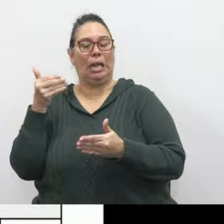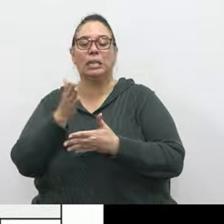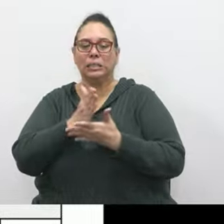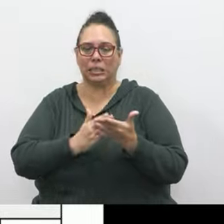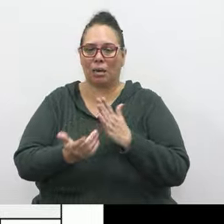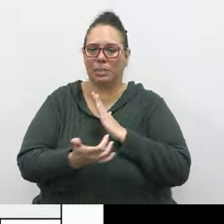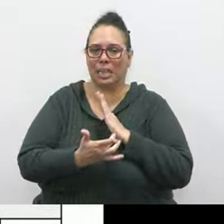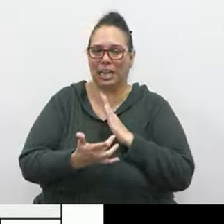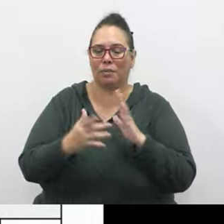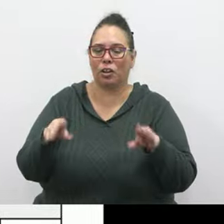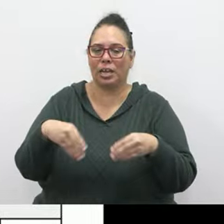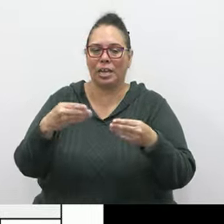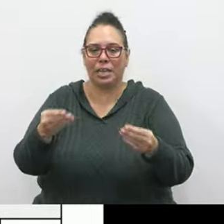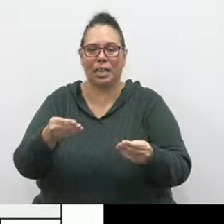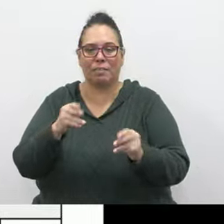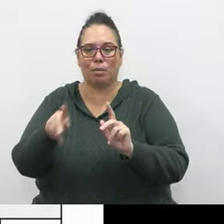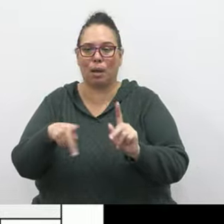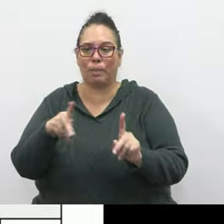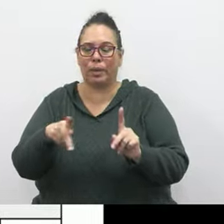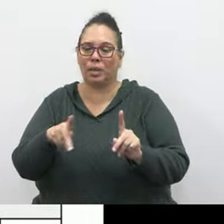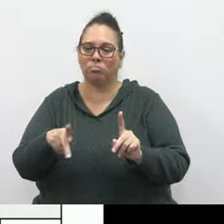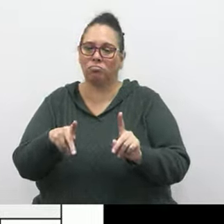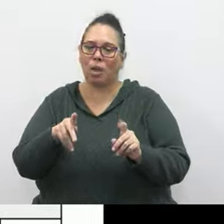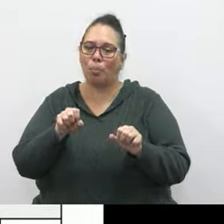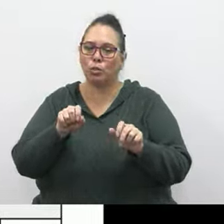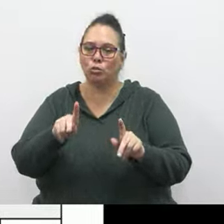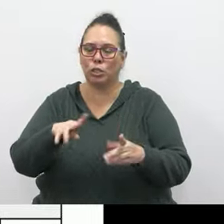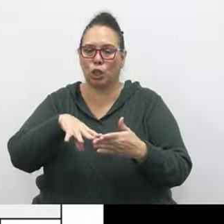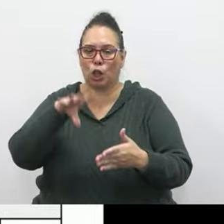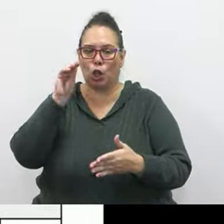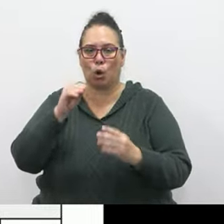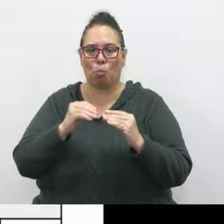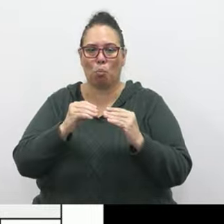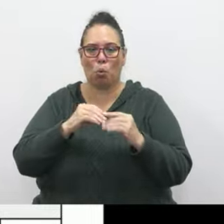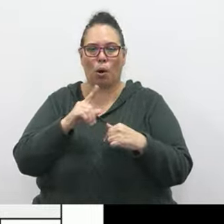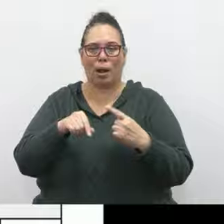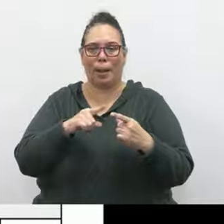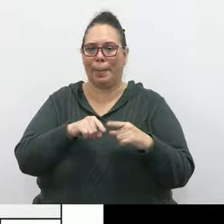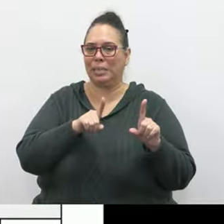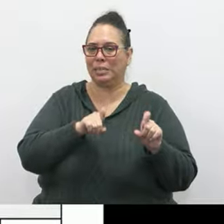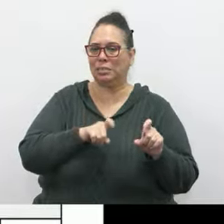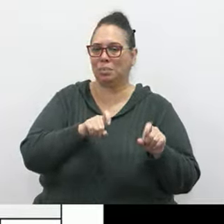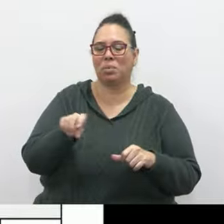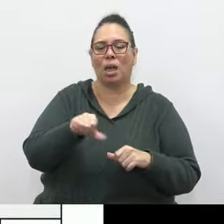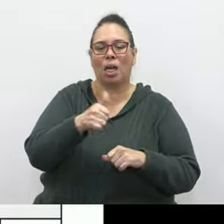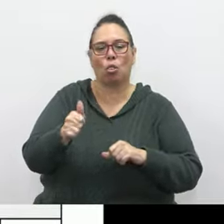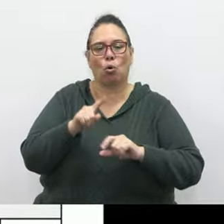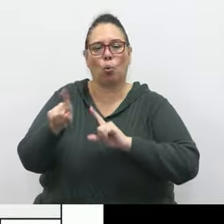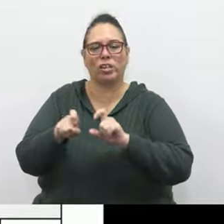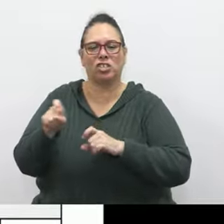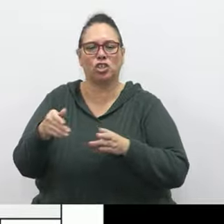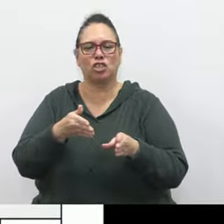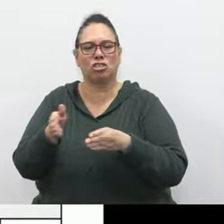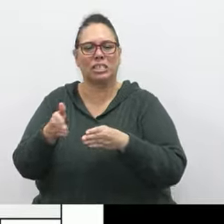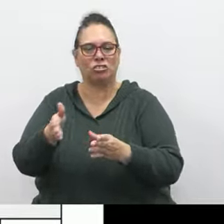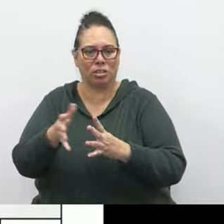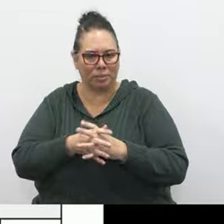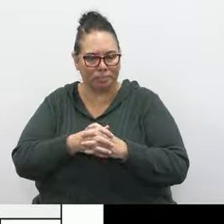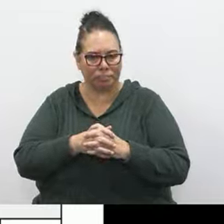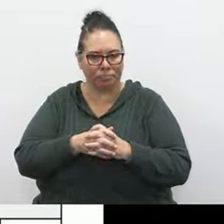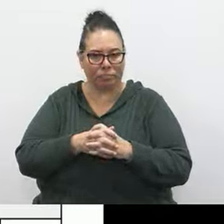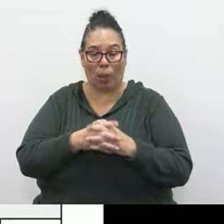the public an opportunity to learn more about the technical aspects of assessment, and then others are strategic. So with that in mind, I'm